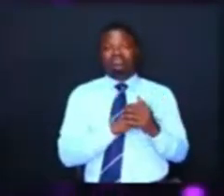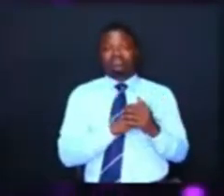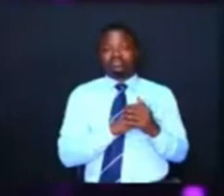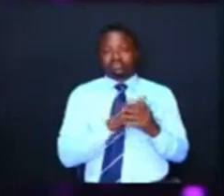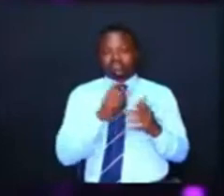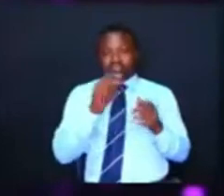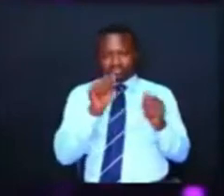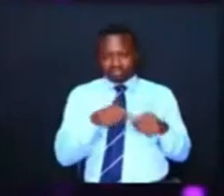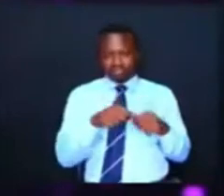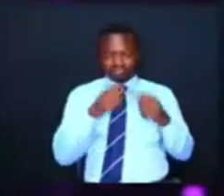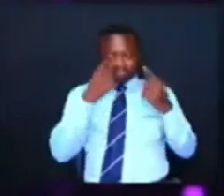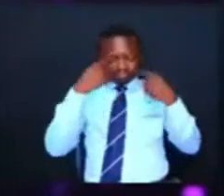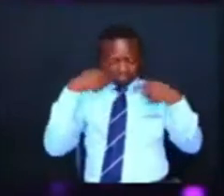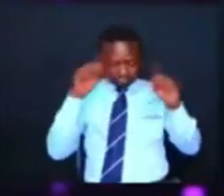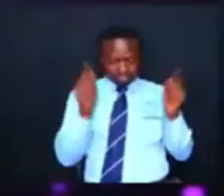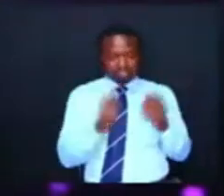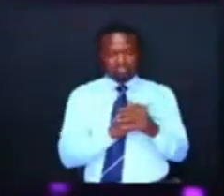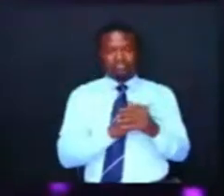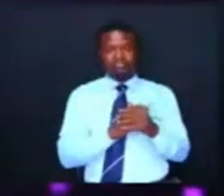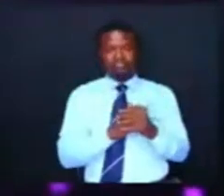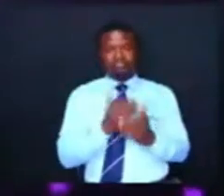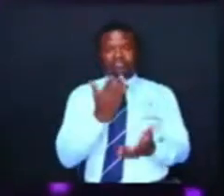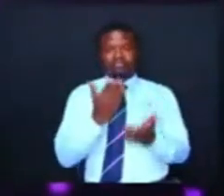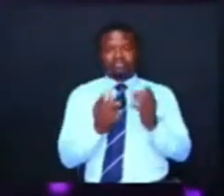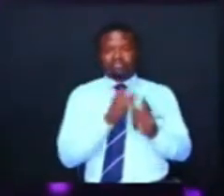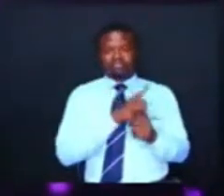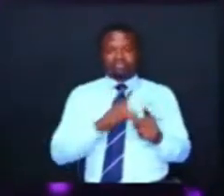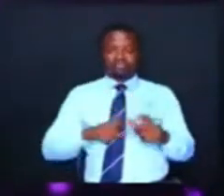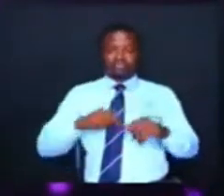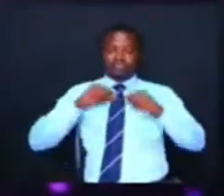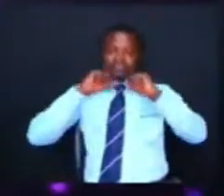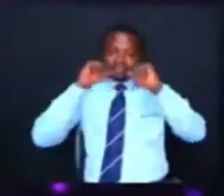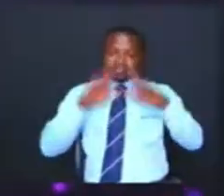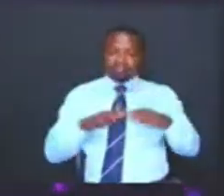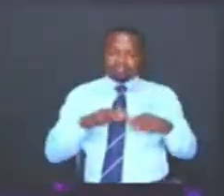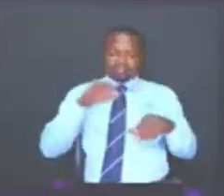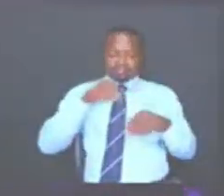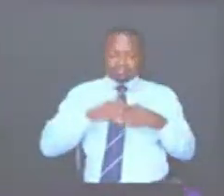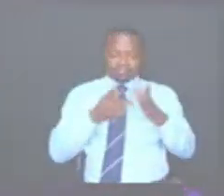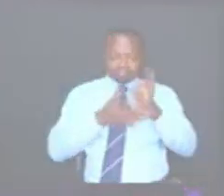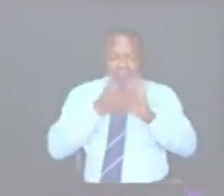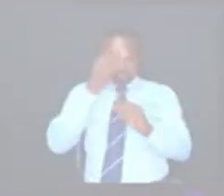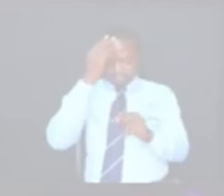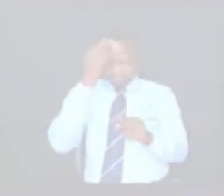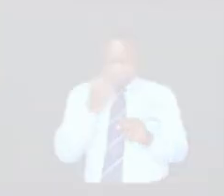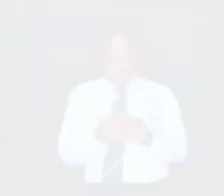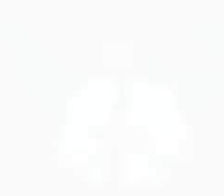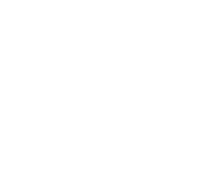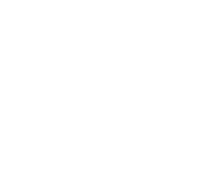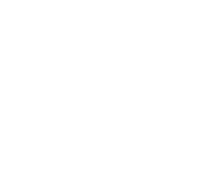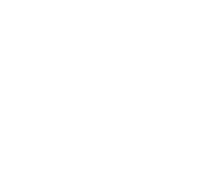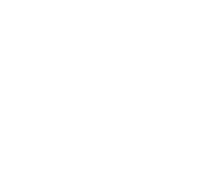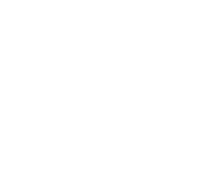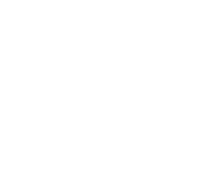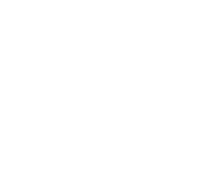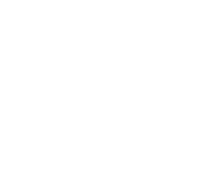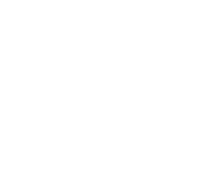you'll be able to stand. May the Lord bless you. In the name of Jesus.